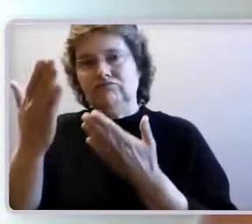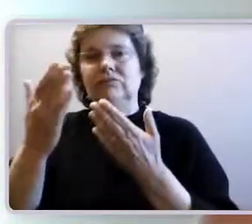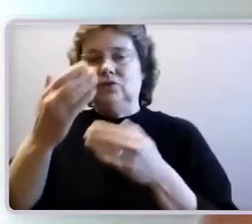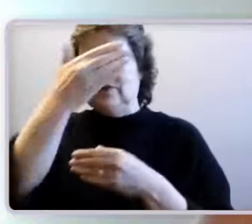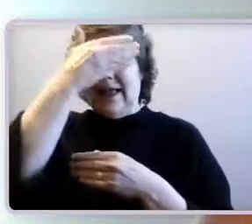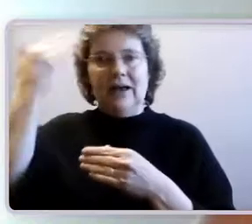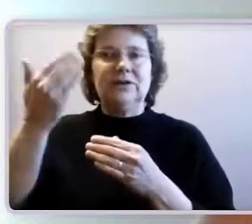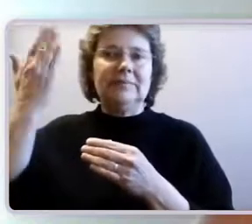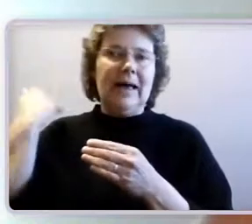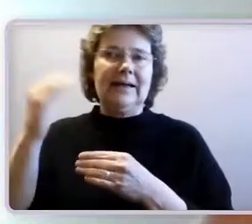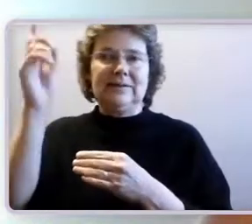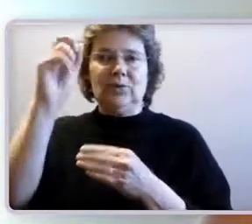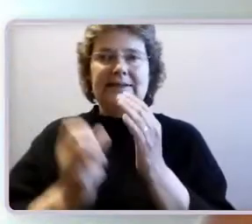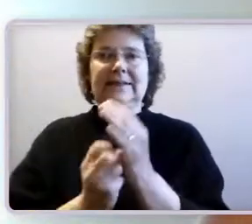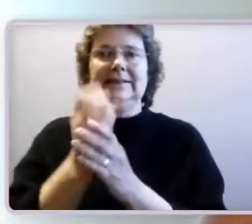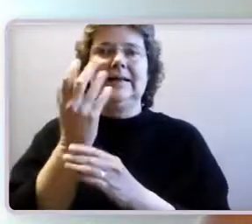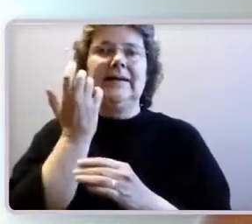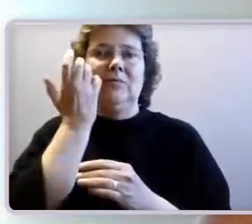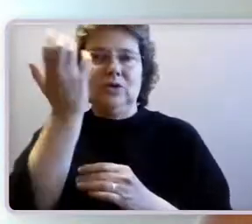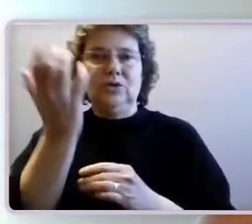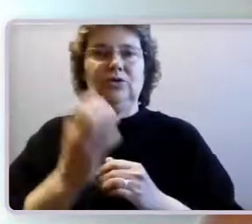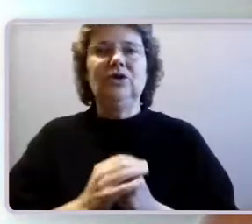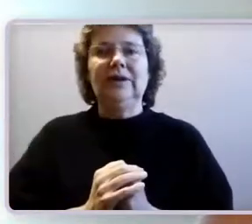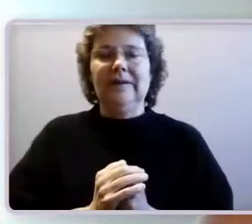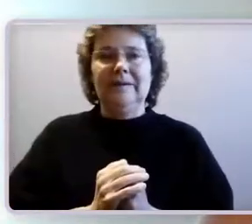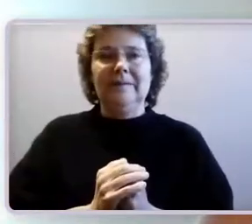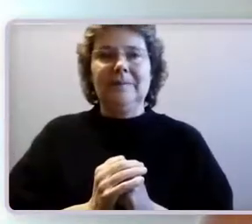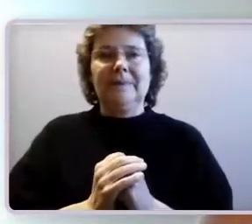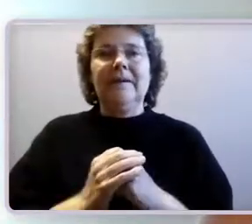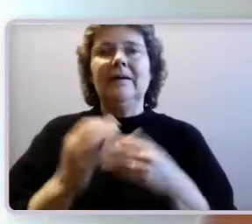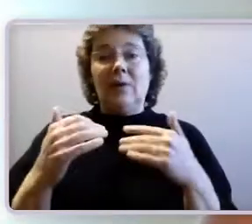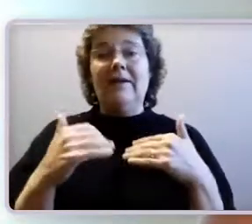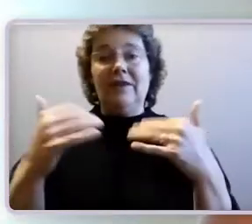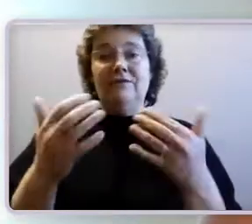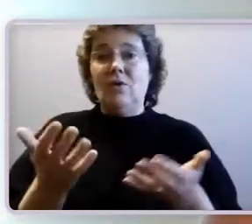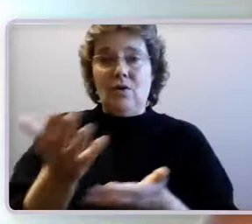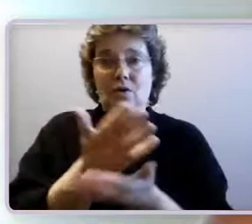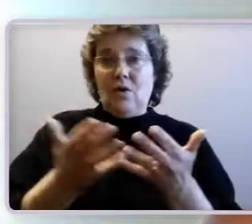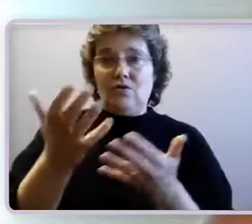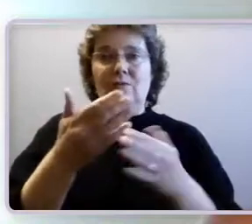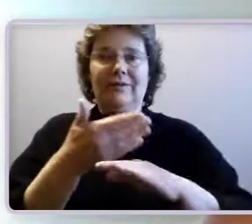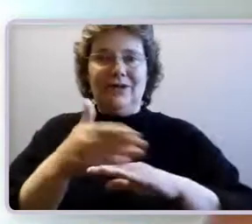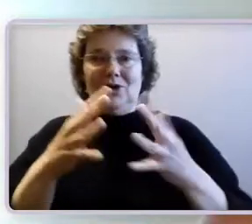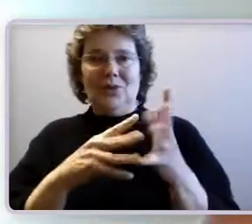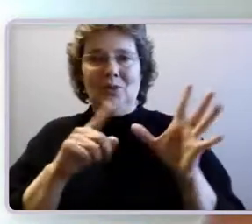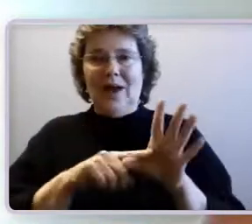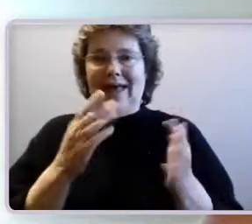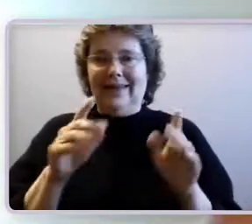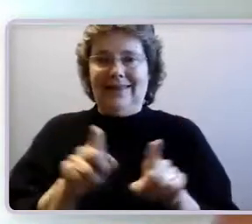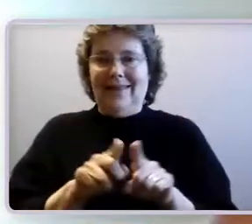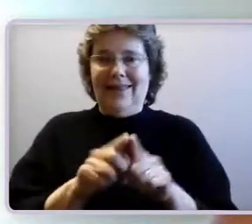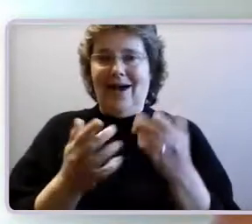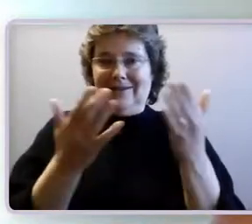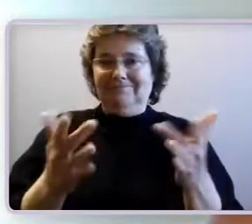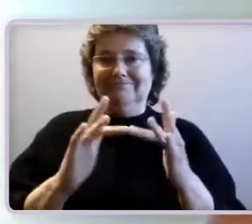Once again, we are delivering these forums online in this new format due to the new normal we find ourselves in due to